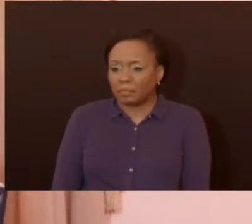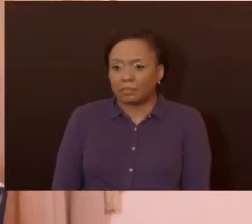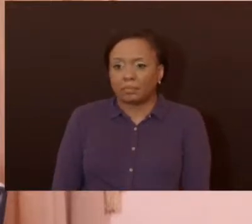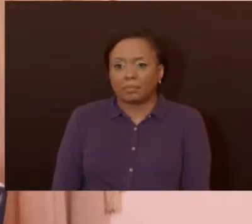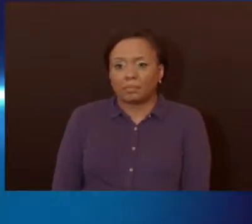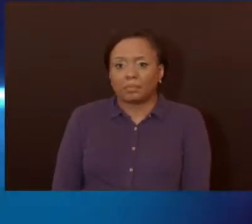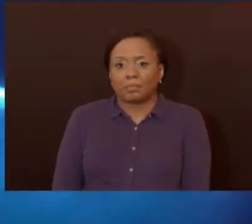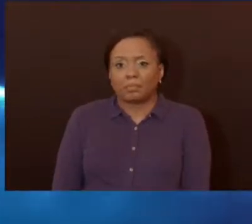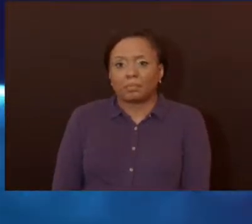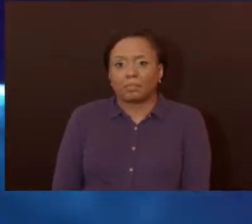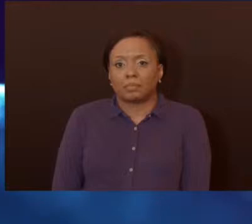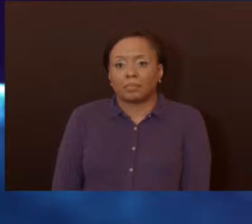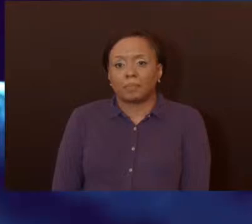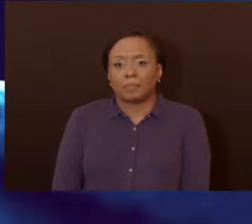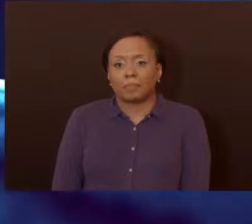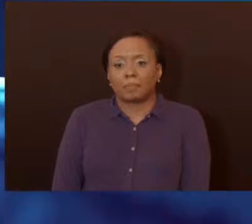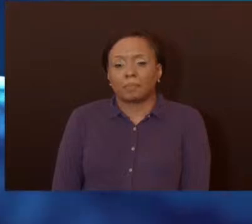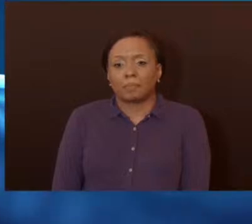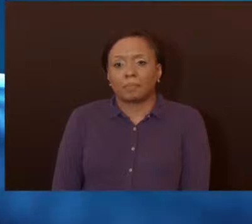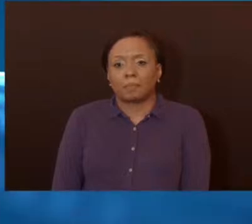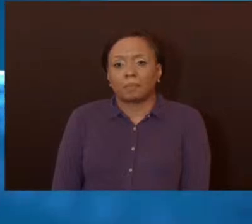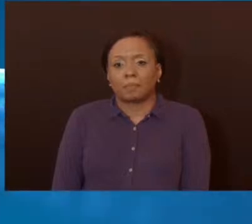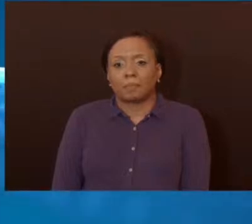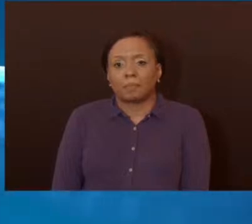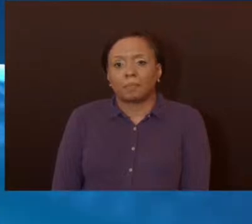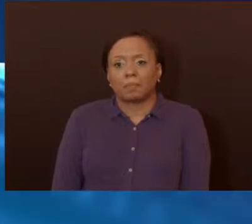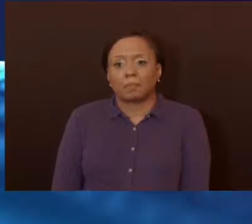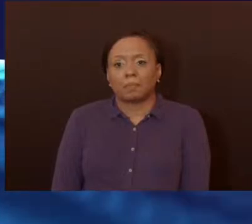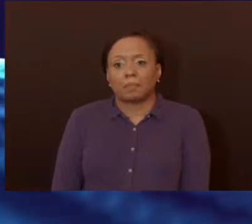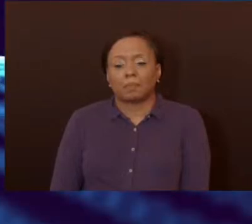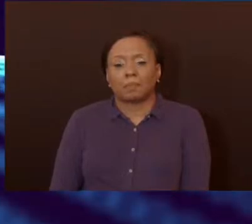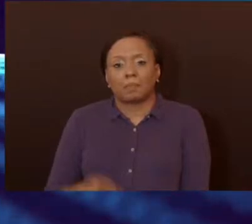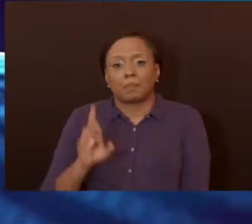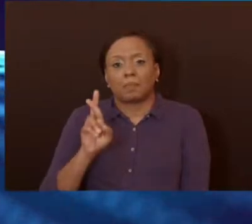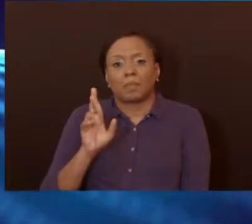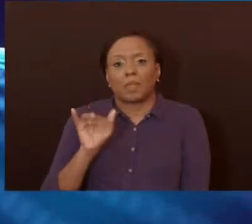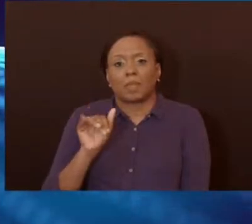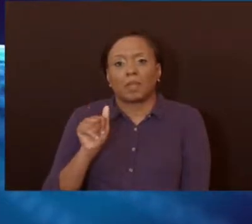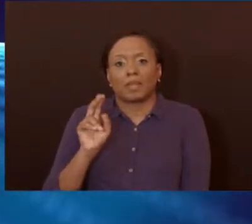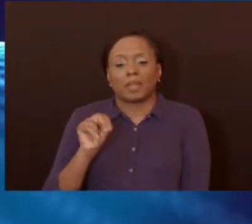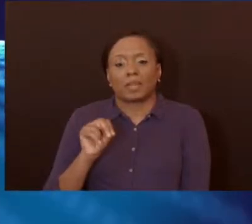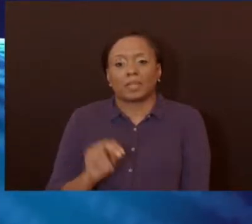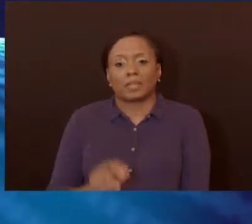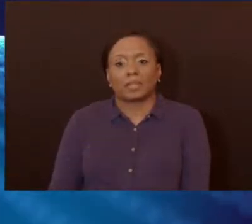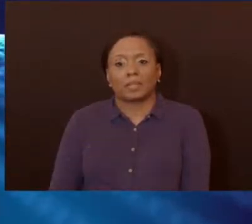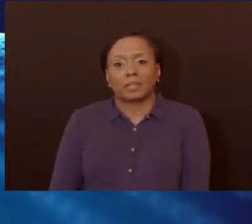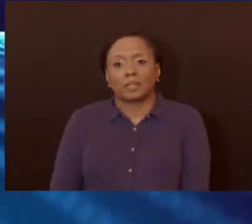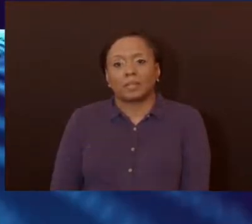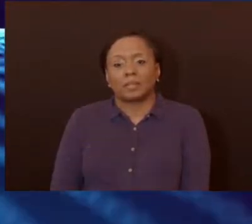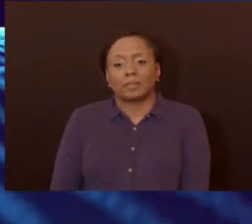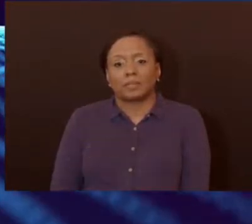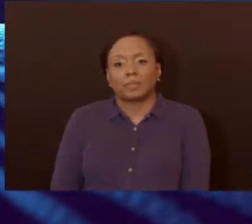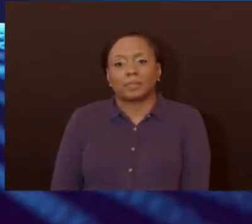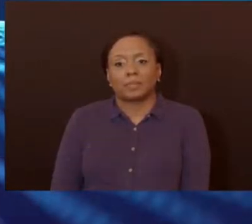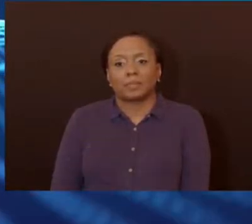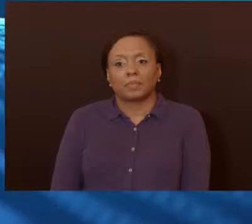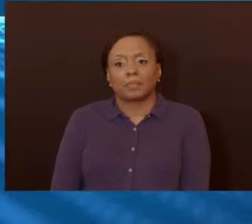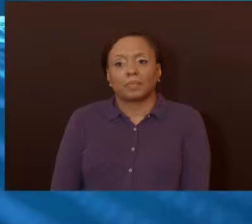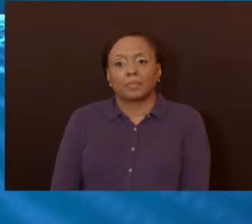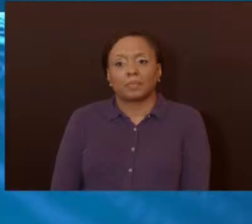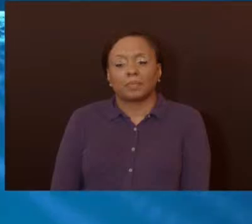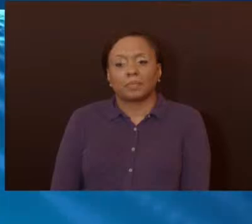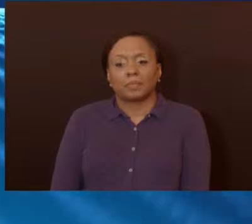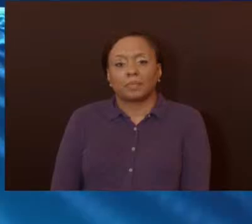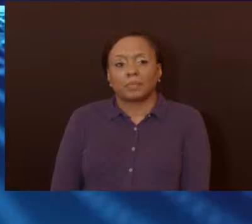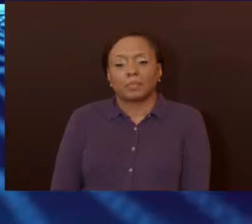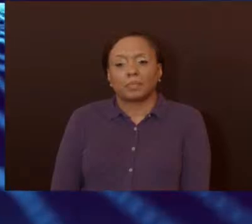Next I am question. from CBC. Excellent. Go ahead, Go Ryan. ahead, Ryan. And I'm not sure if the AG is best to answer this question